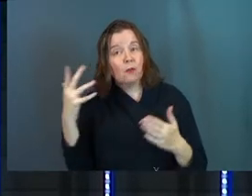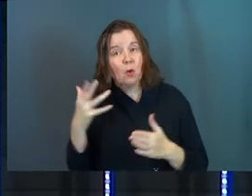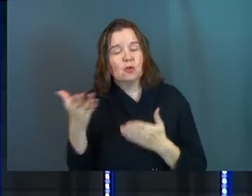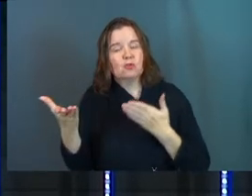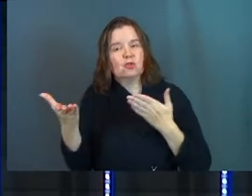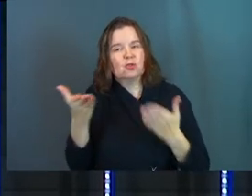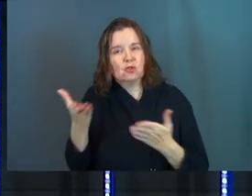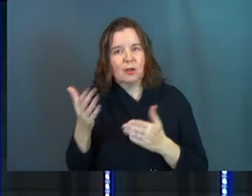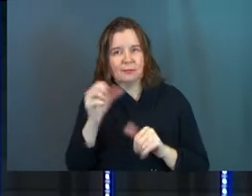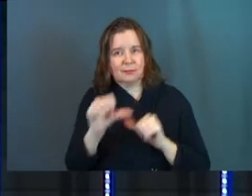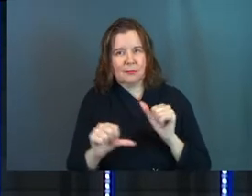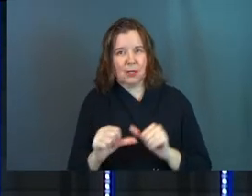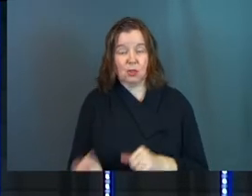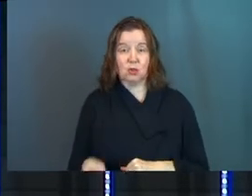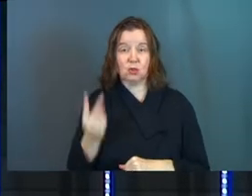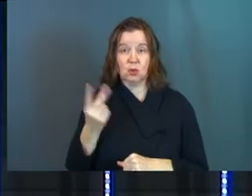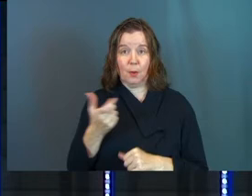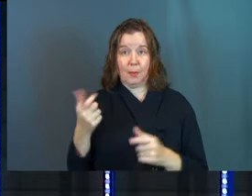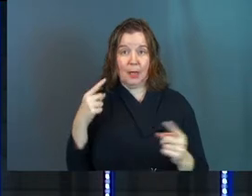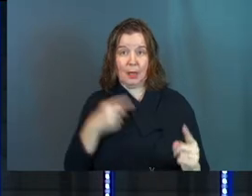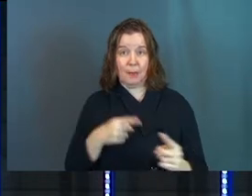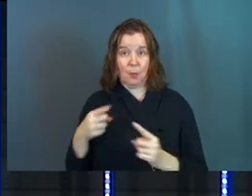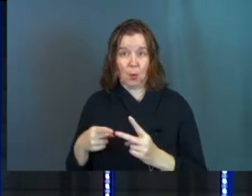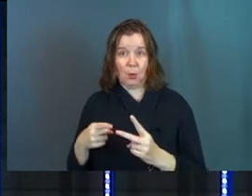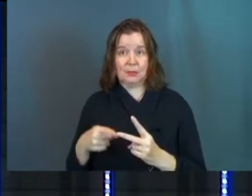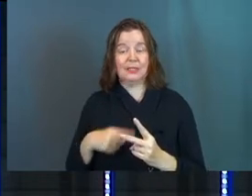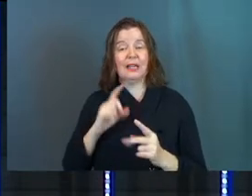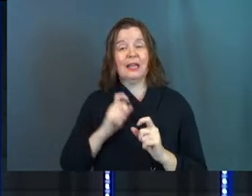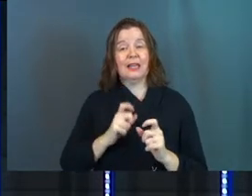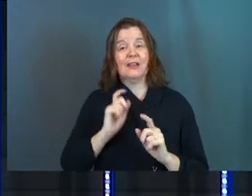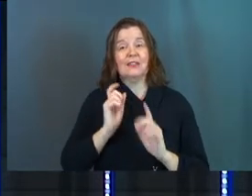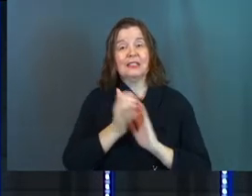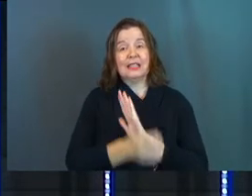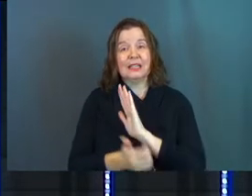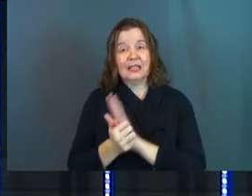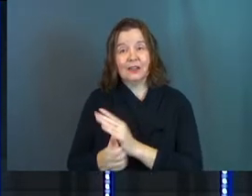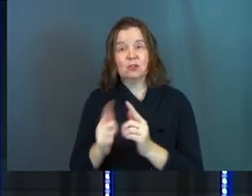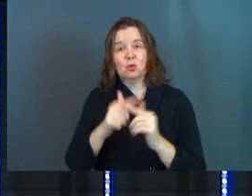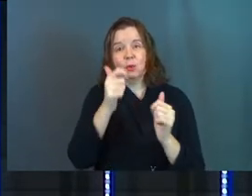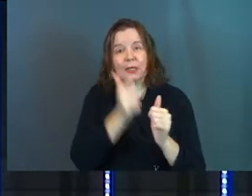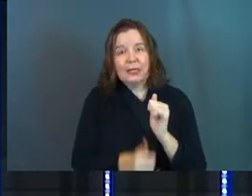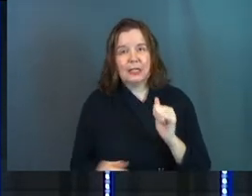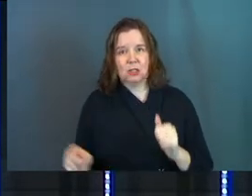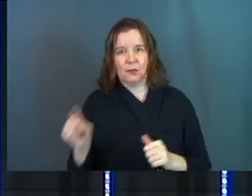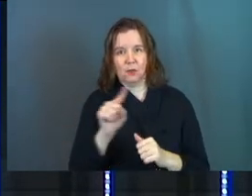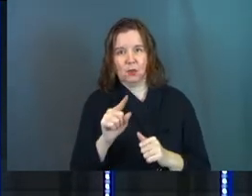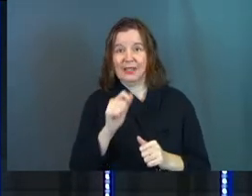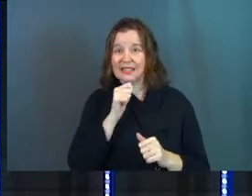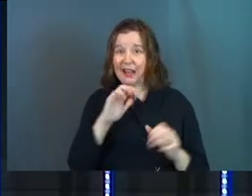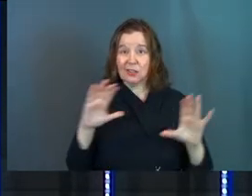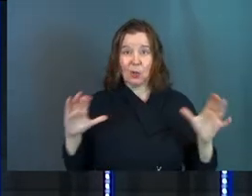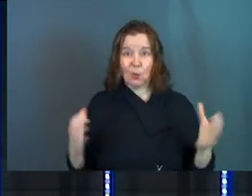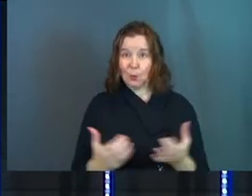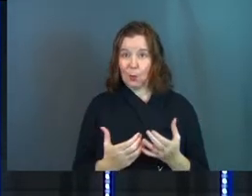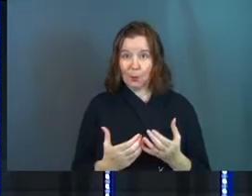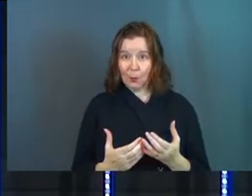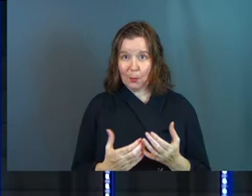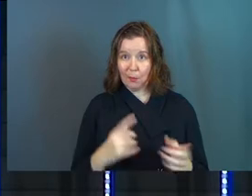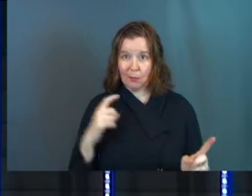one another. Two really big points is he gives gifts to each of you. Again, do you see how the Bible's not talking about us as a group